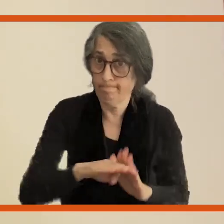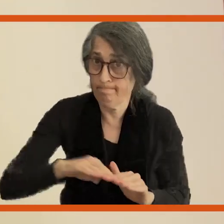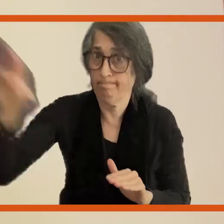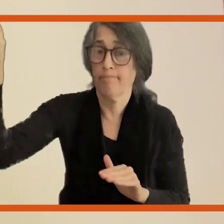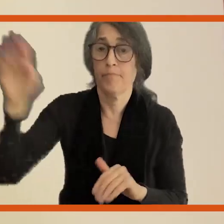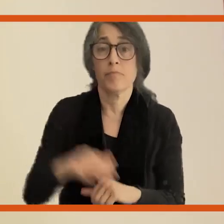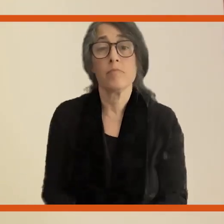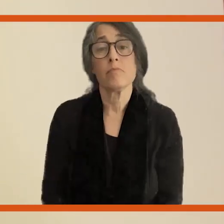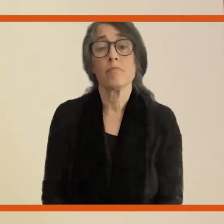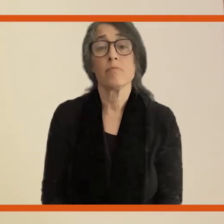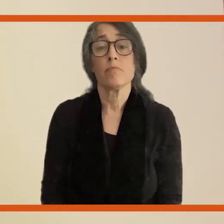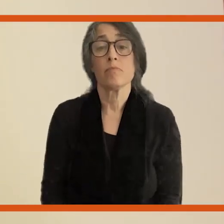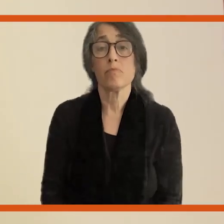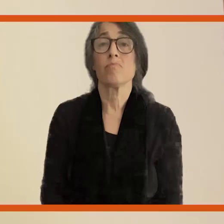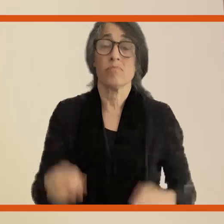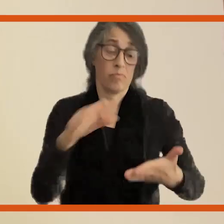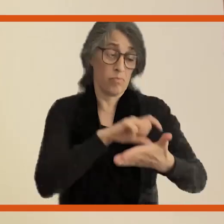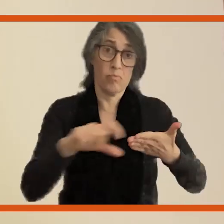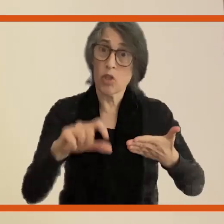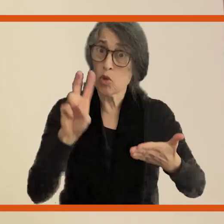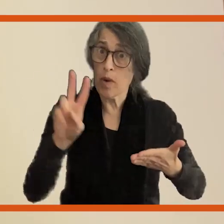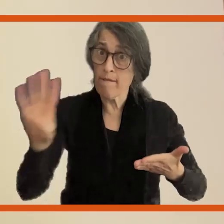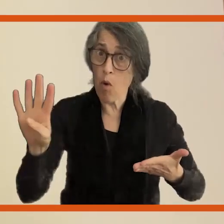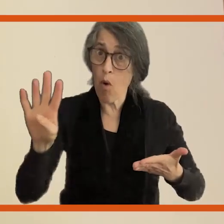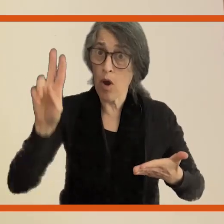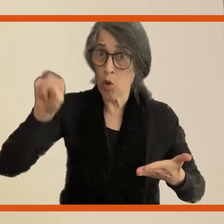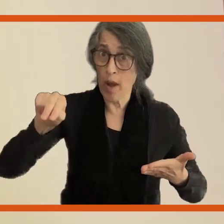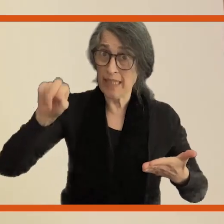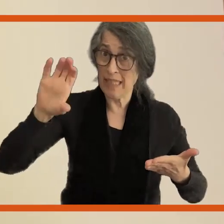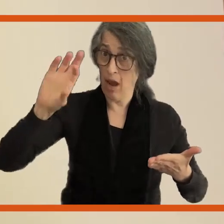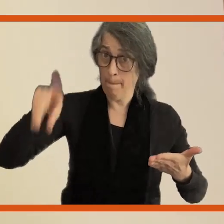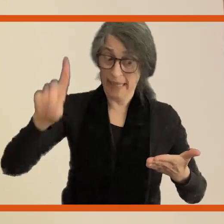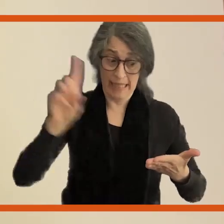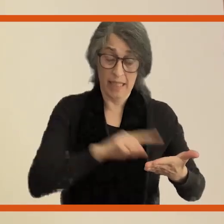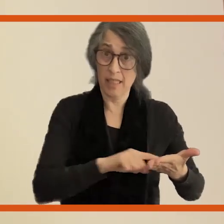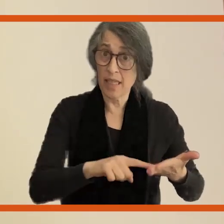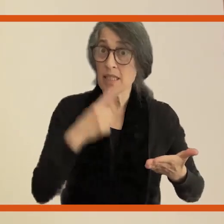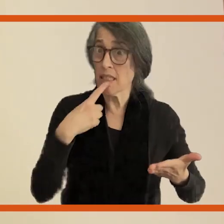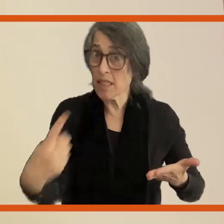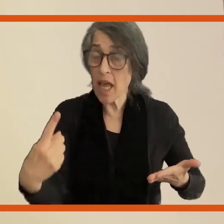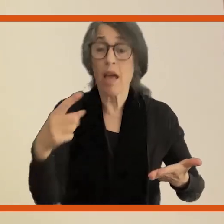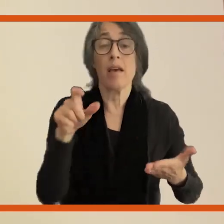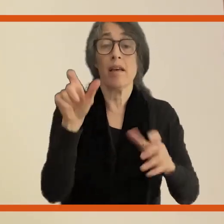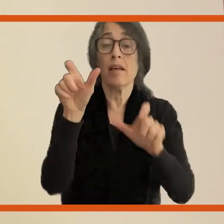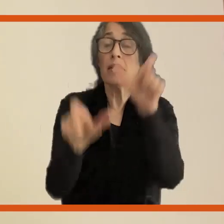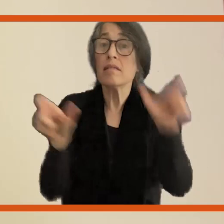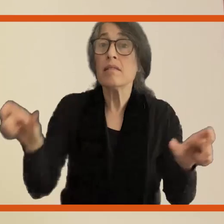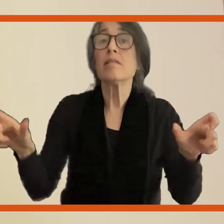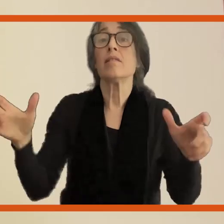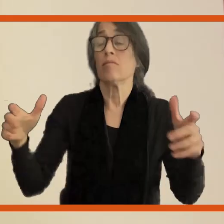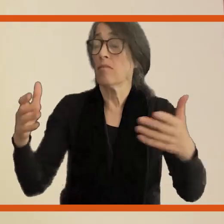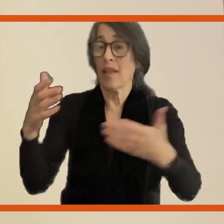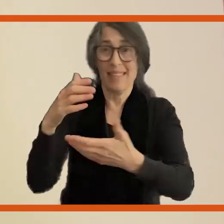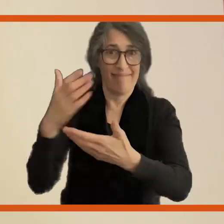ensure compliance with Article 24 of the UN CRPD, meaningful participation of